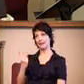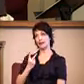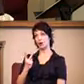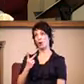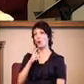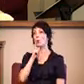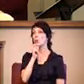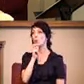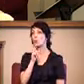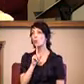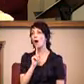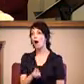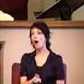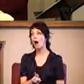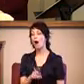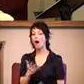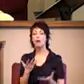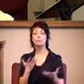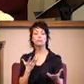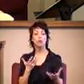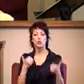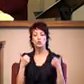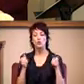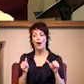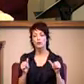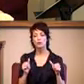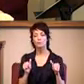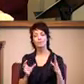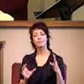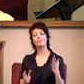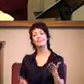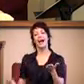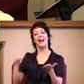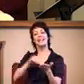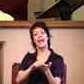who are attempting to reconnect.